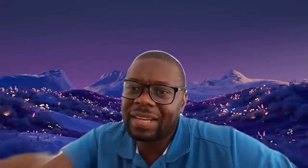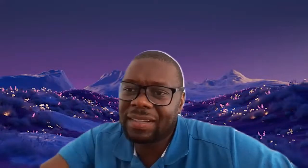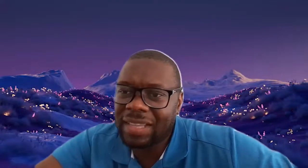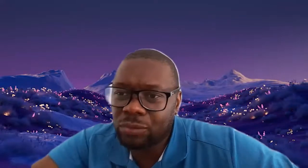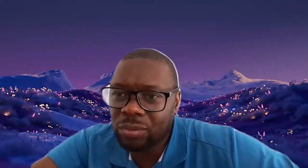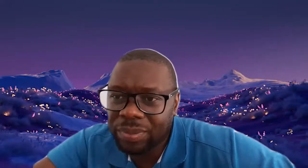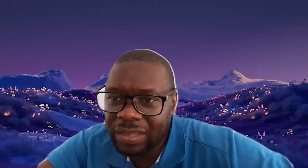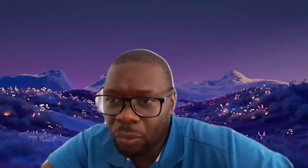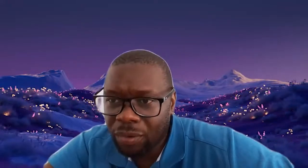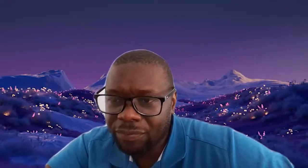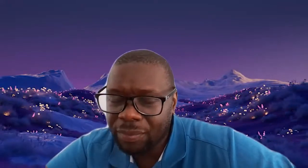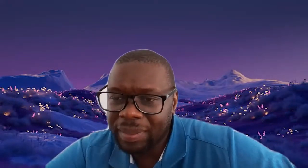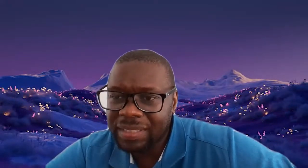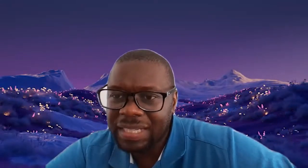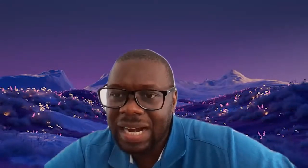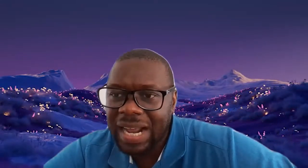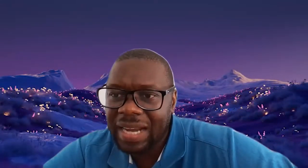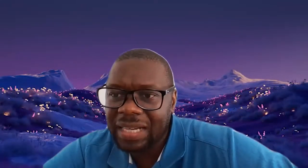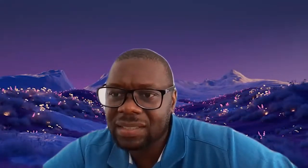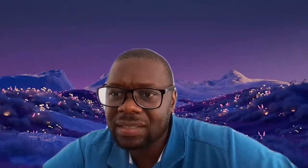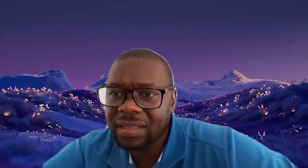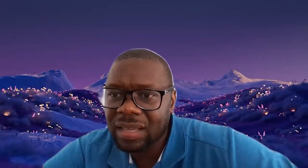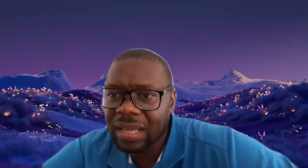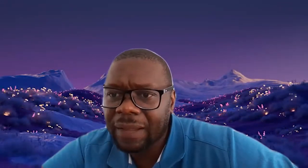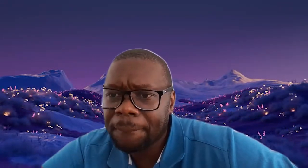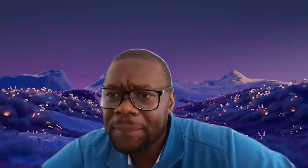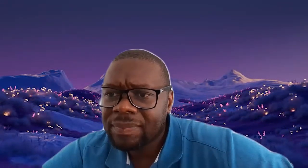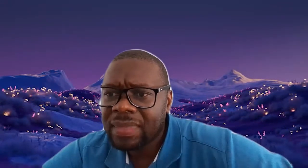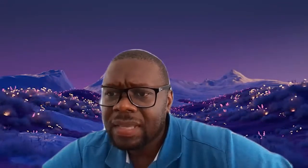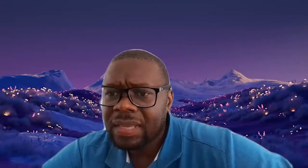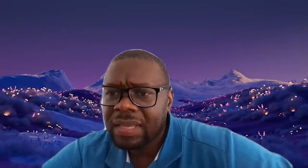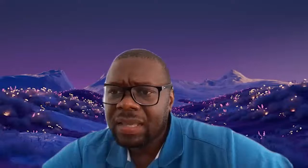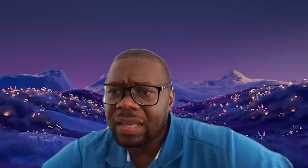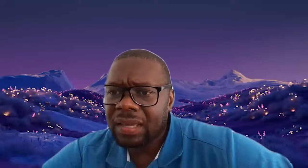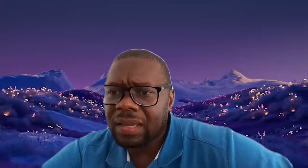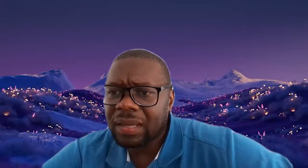so, then that will be the confirmation right there.